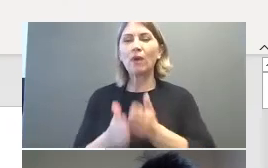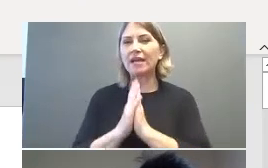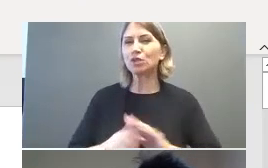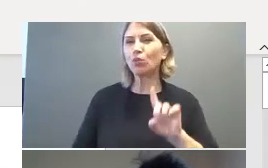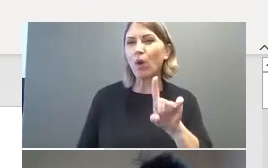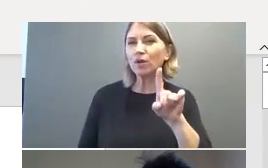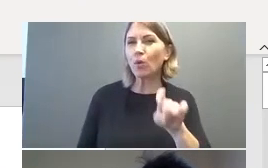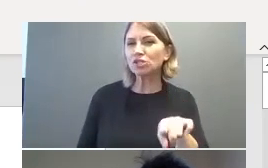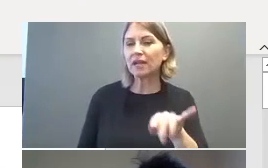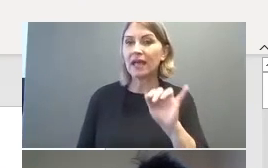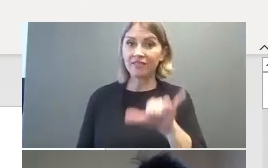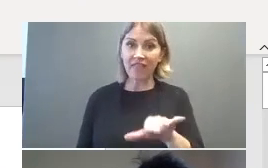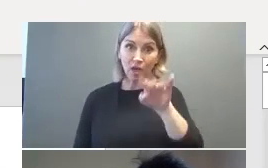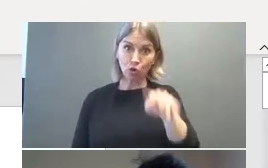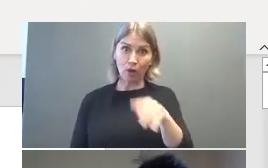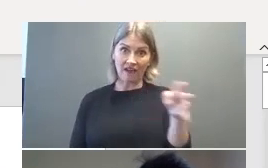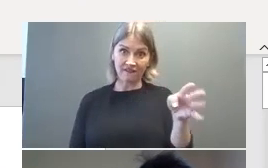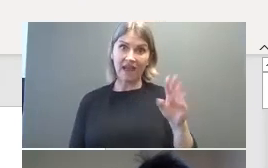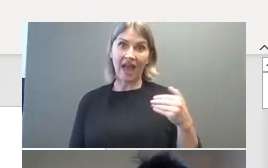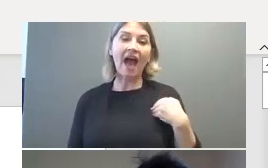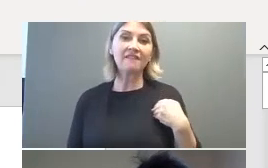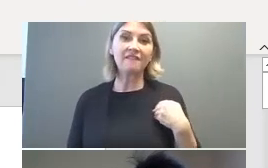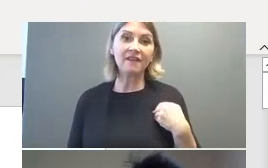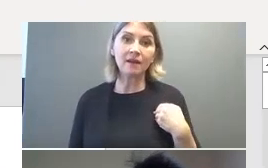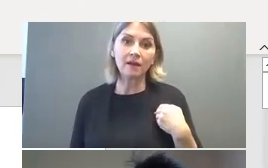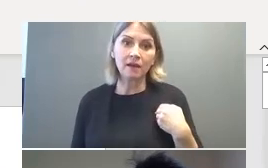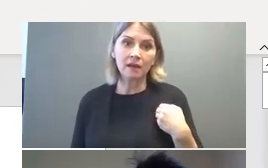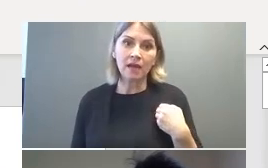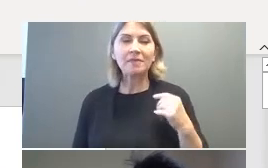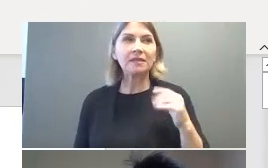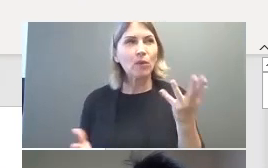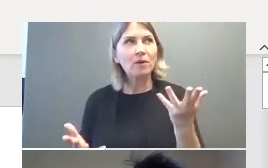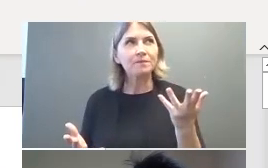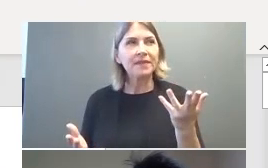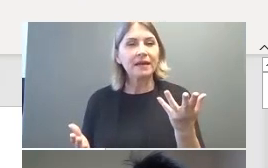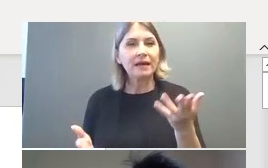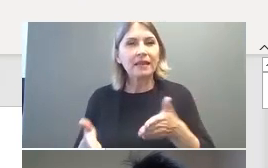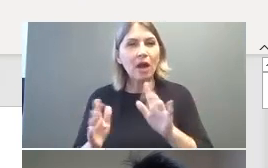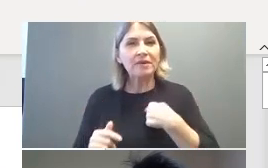first. Does this graph have a cycle? I mean, first things first, let me ask you,